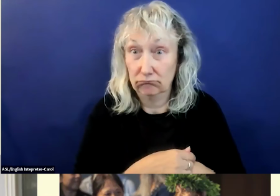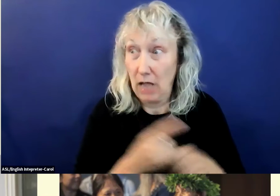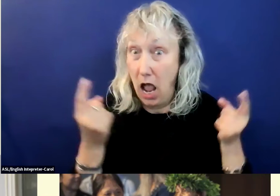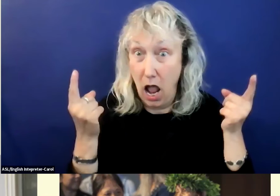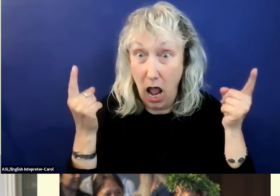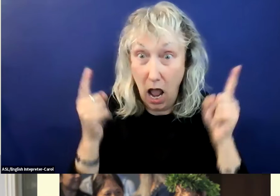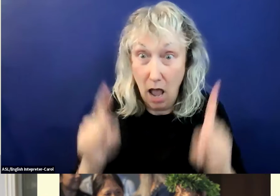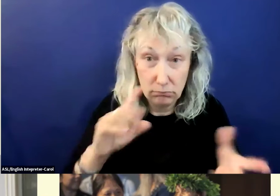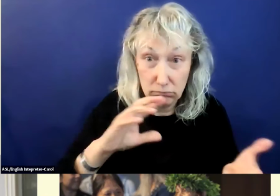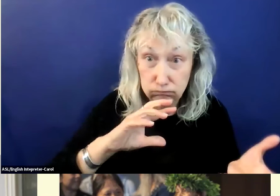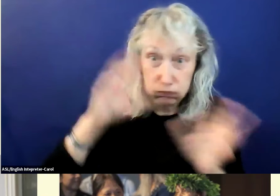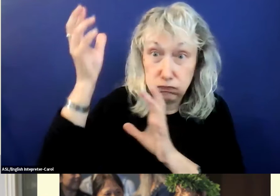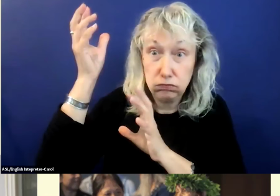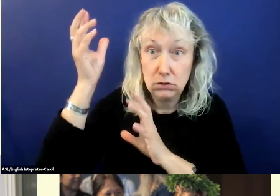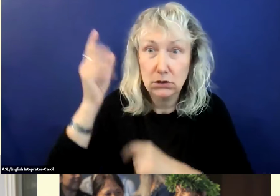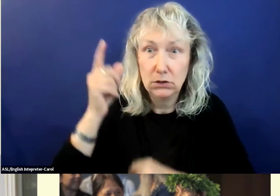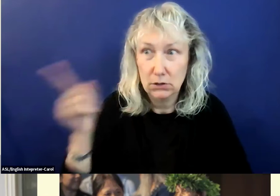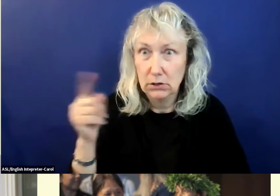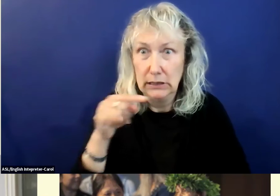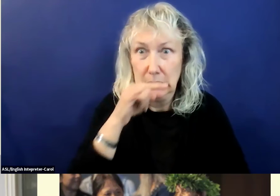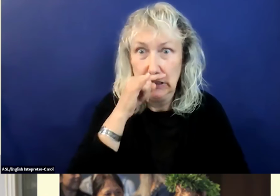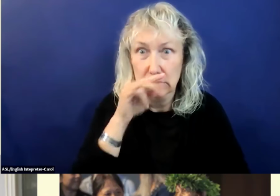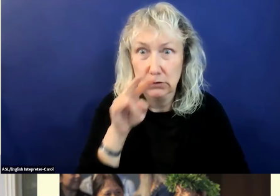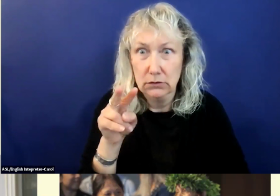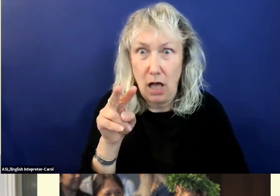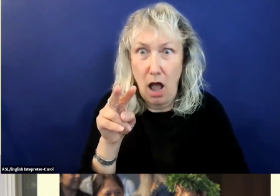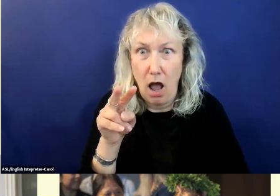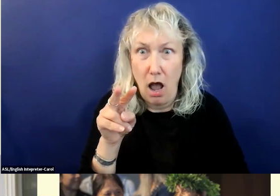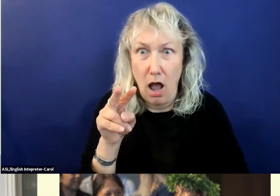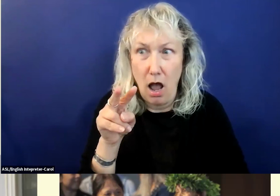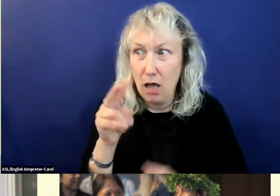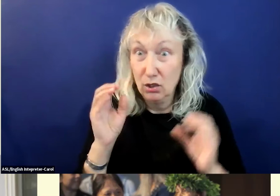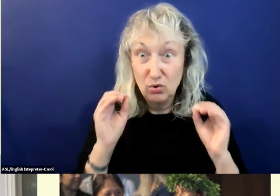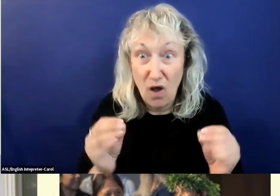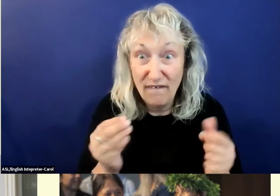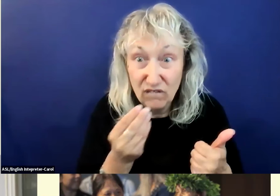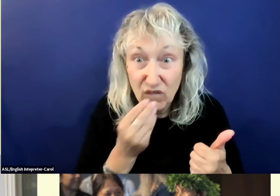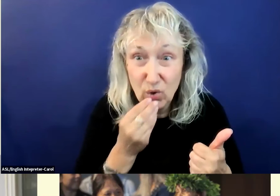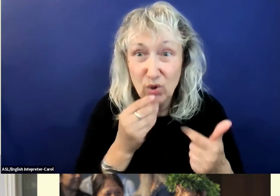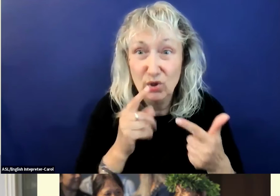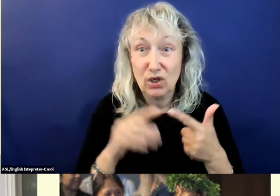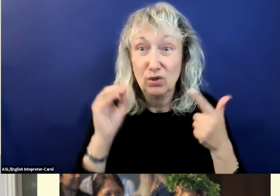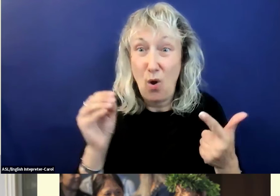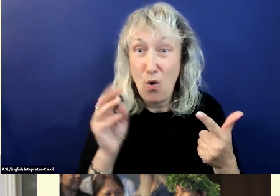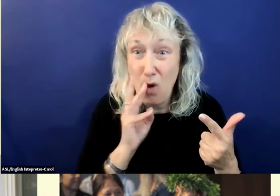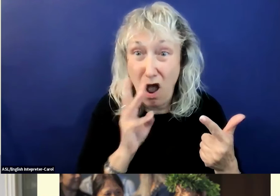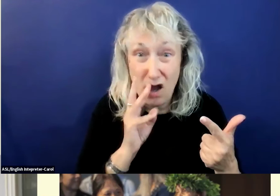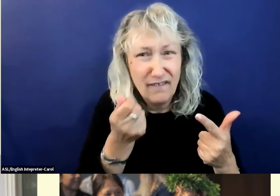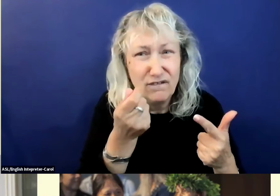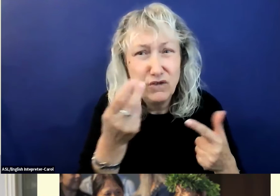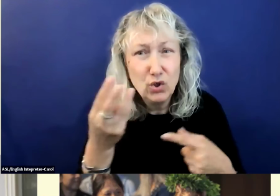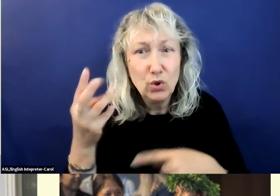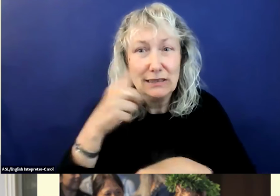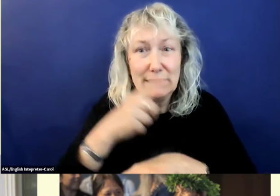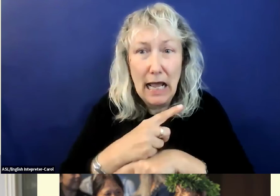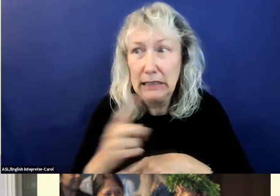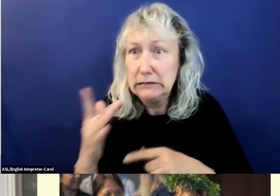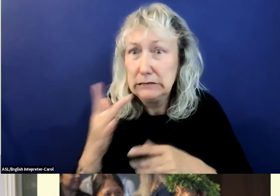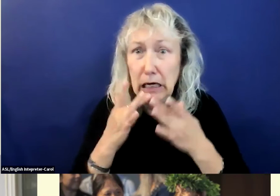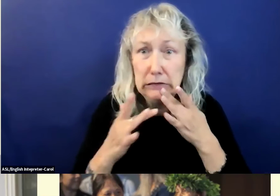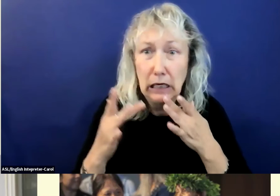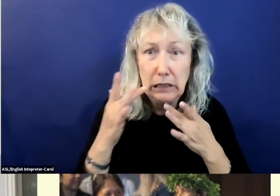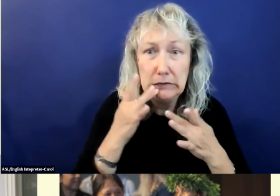what happened because for those couple of days, they didn't have any food, they didn't have any water or anything to partake